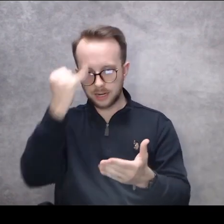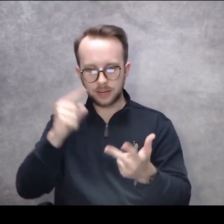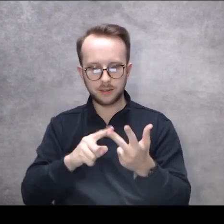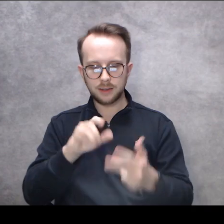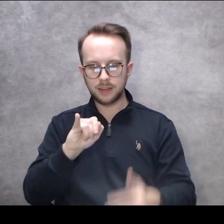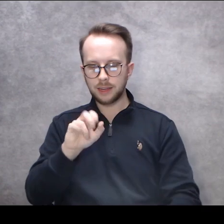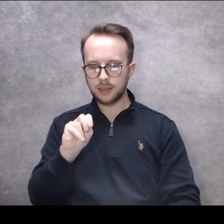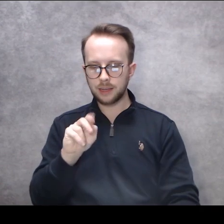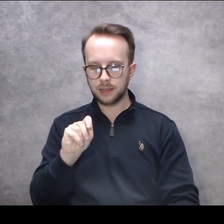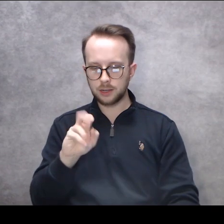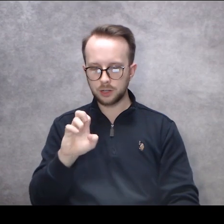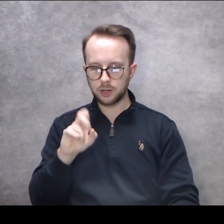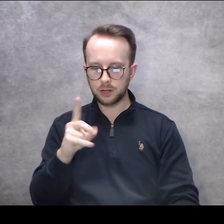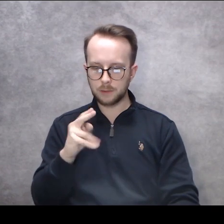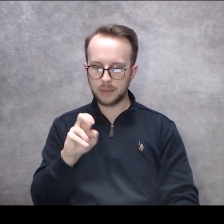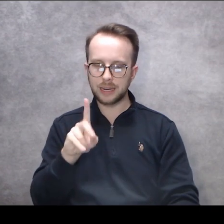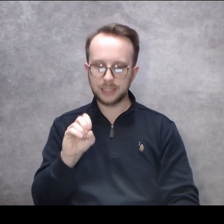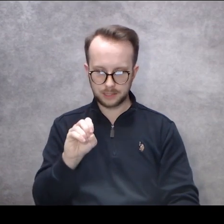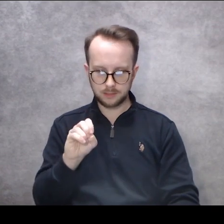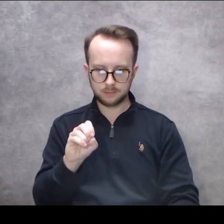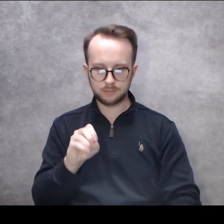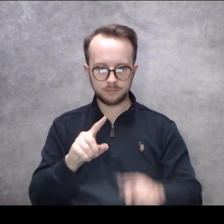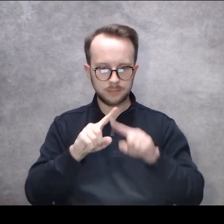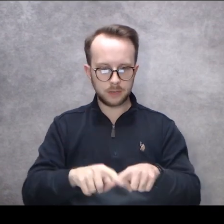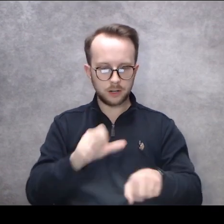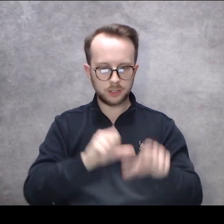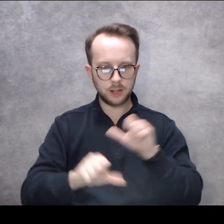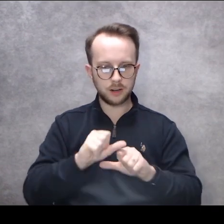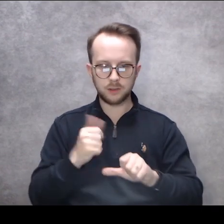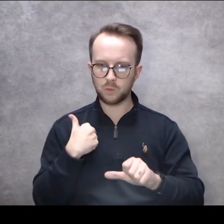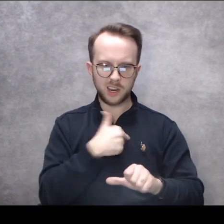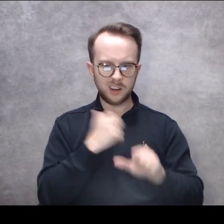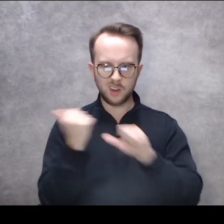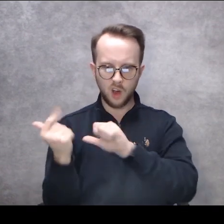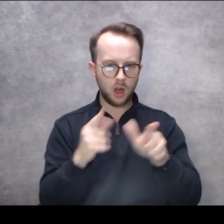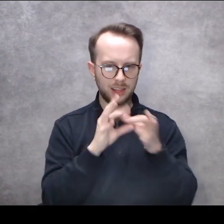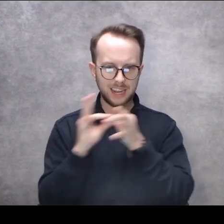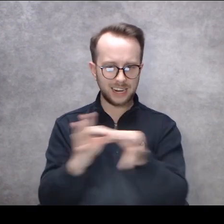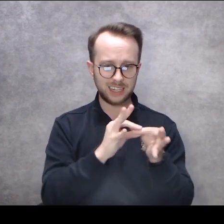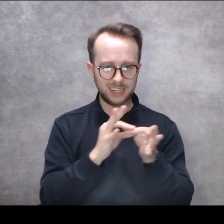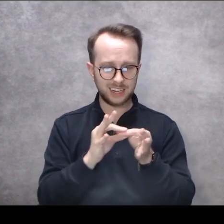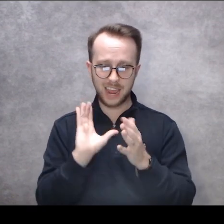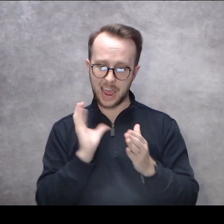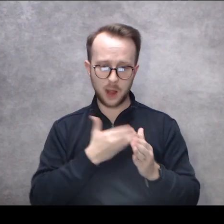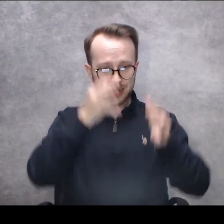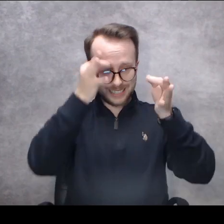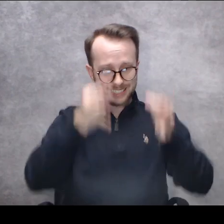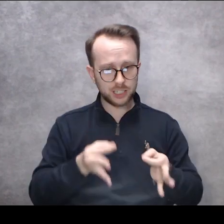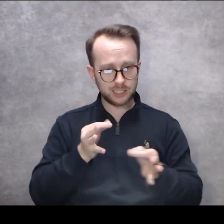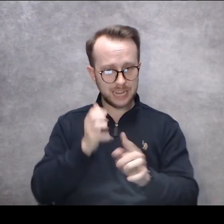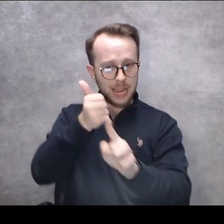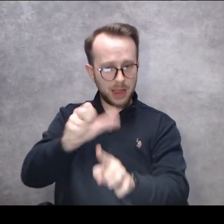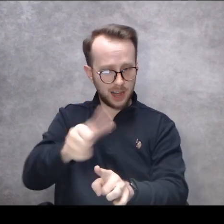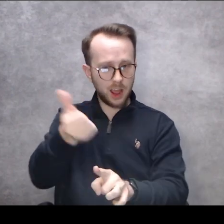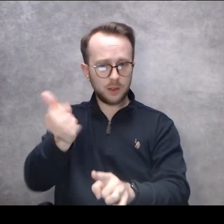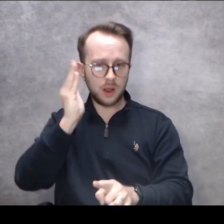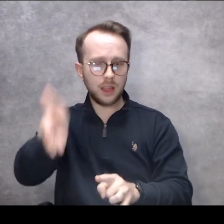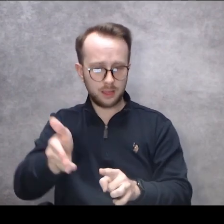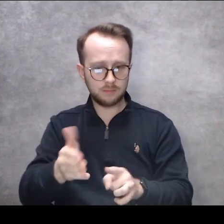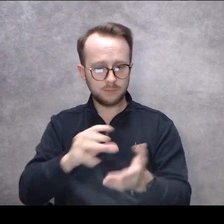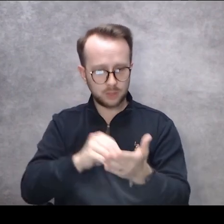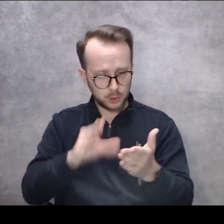a reminder that we are all connected. Our decisions and actions impact others, and learners can support